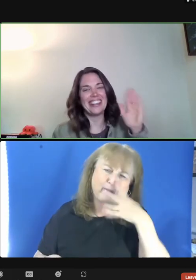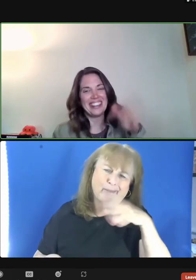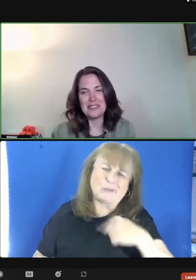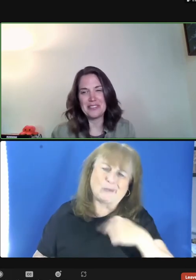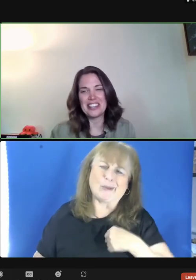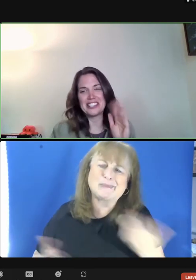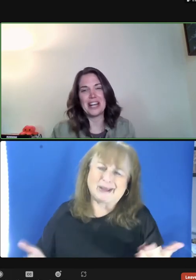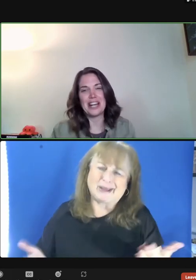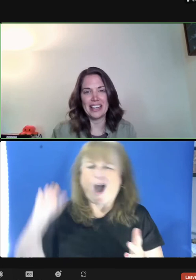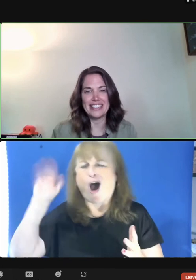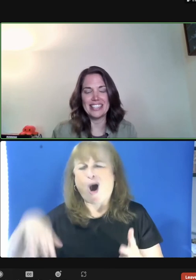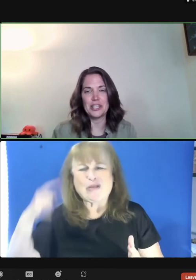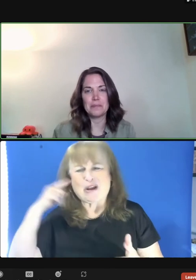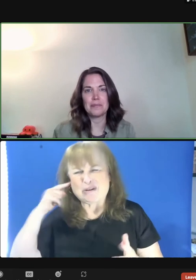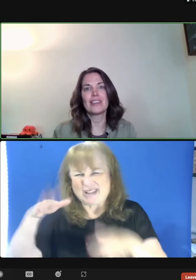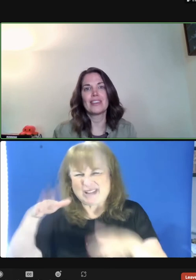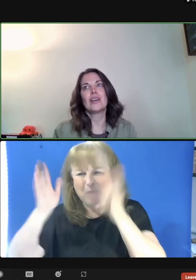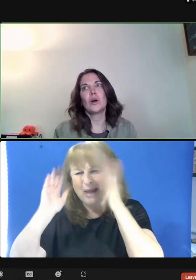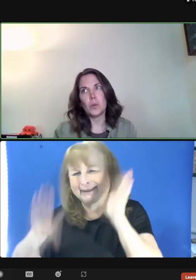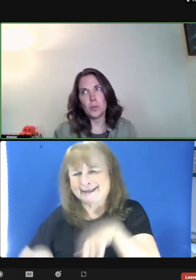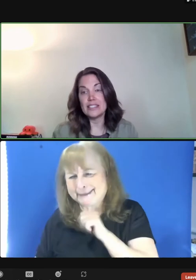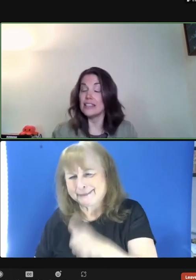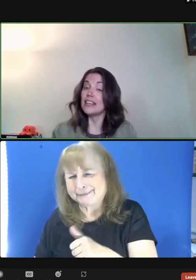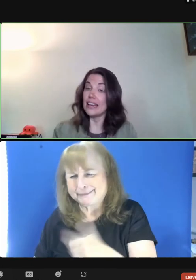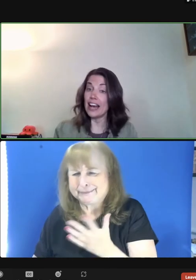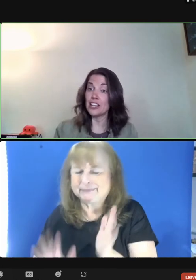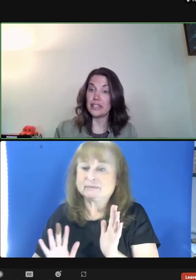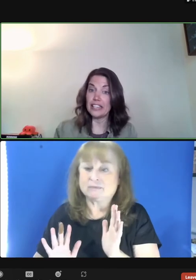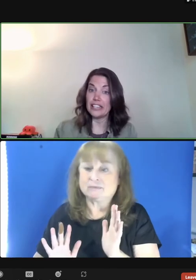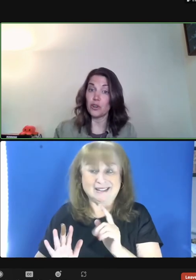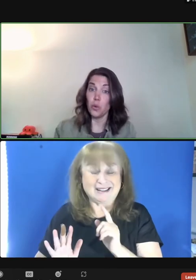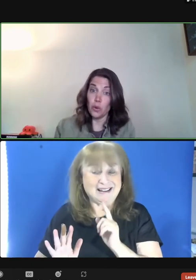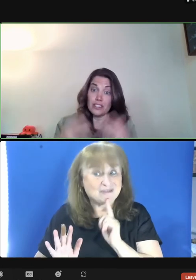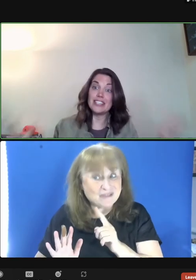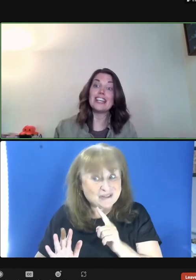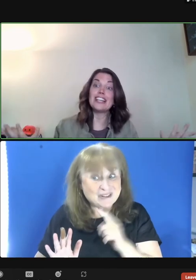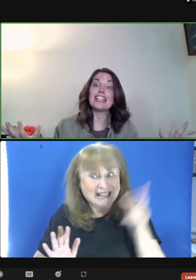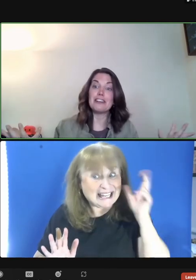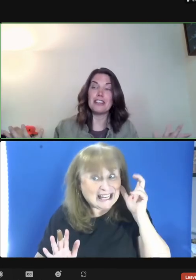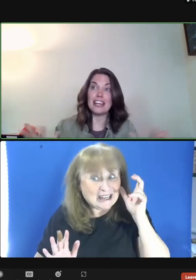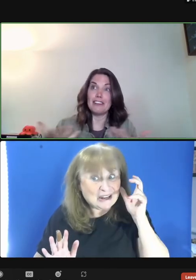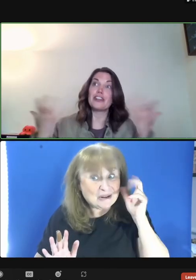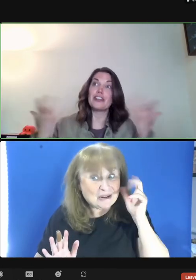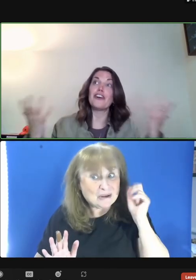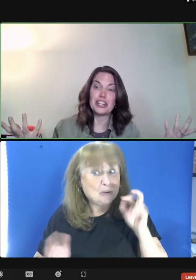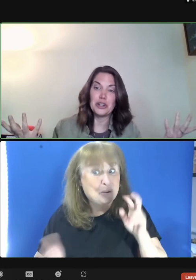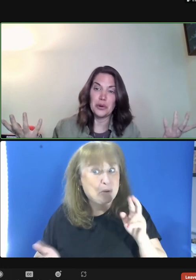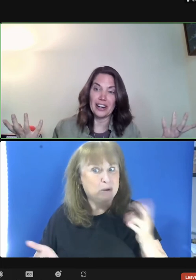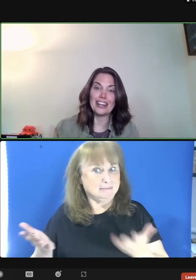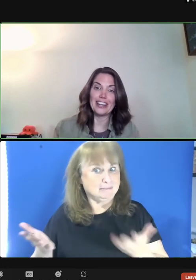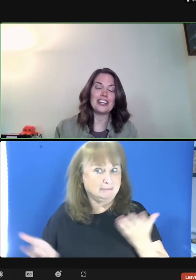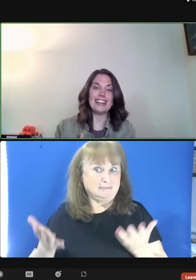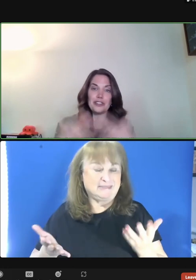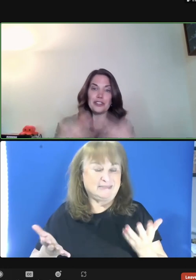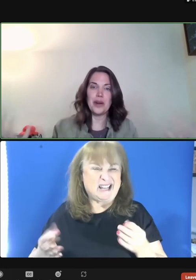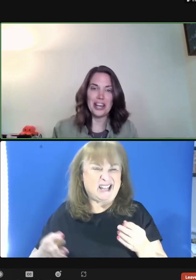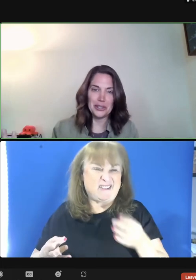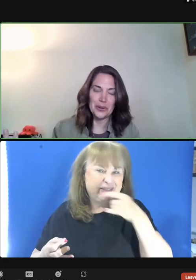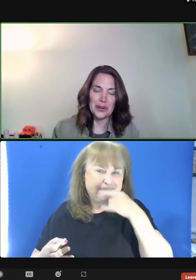me. They heard me, they're just not paying attention. Well, did they actually hear? Or still, if they are